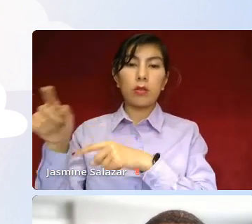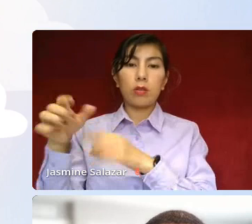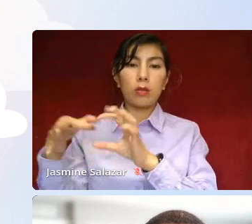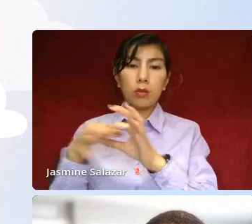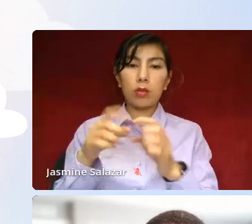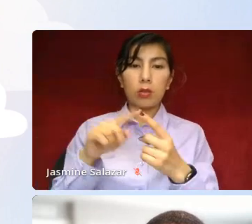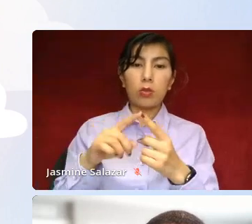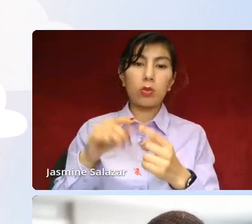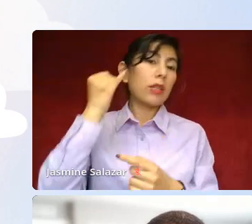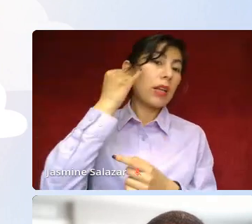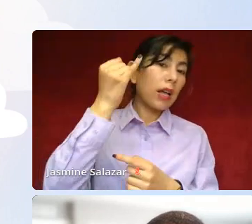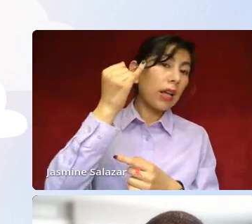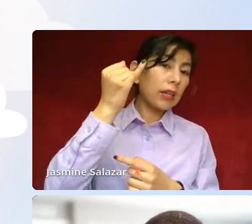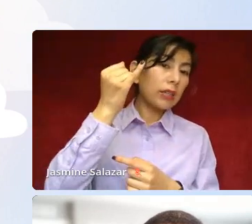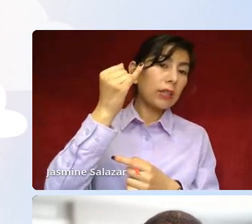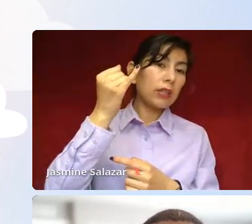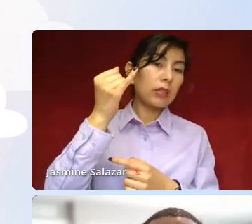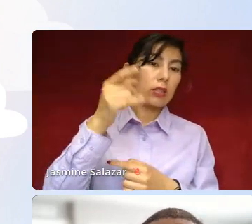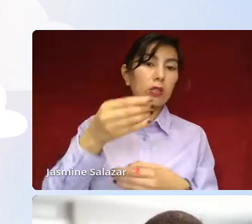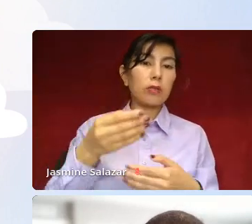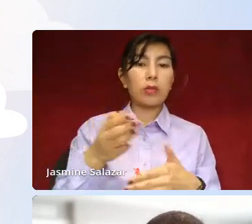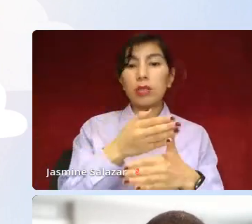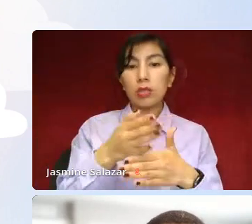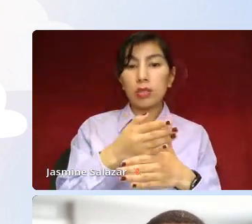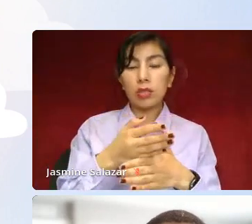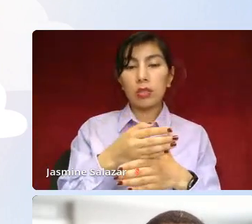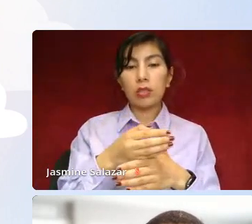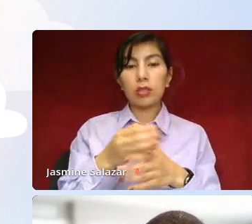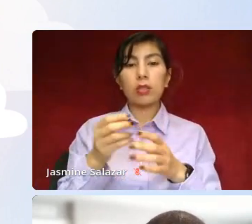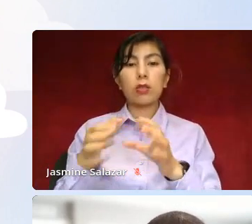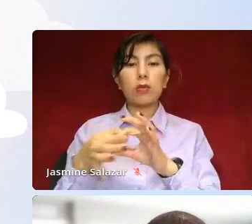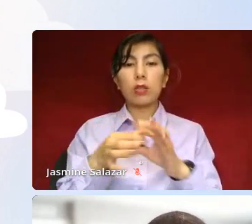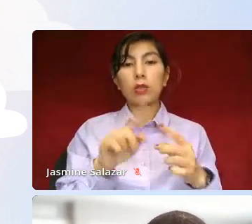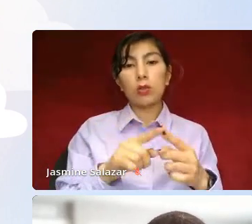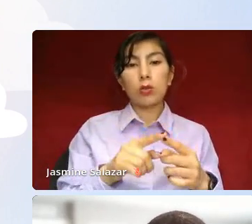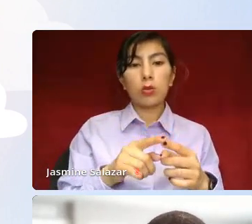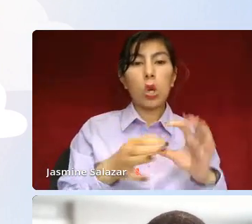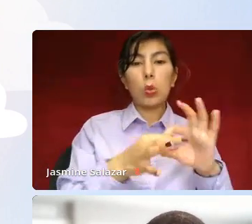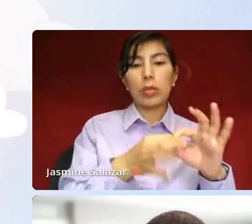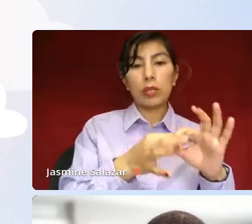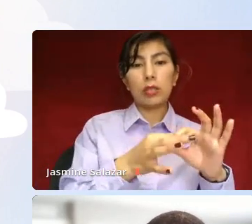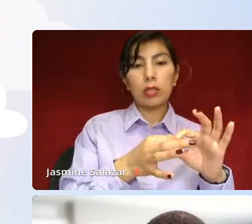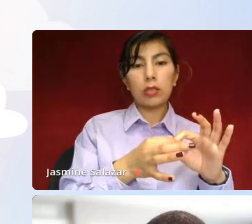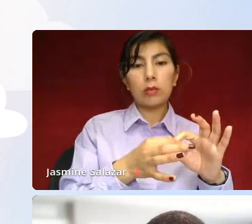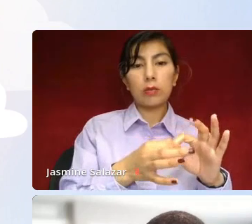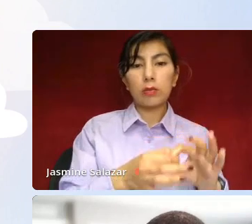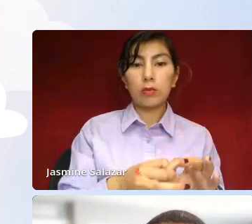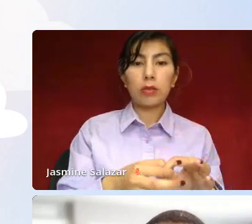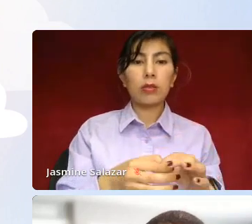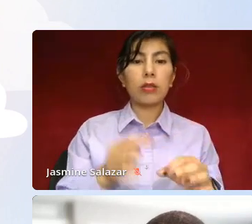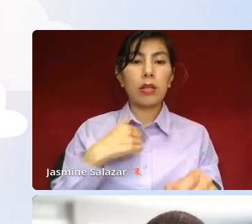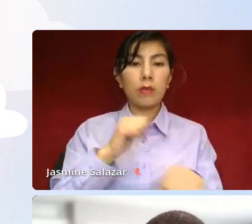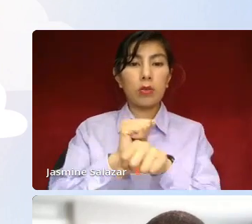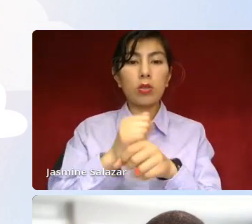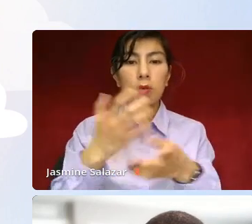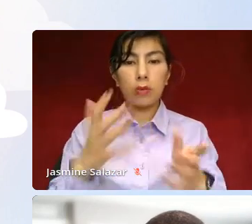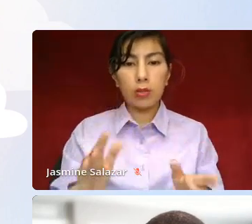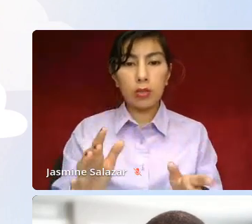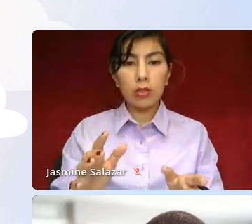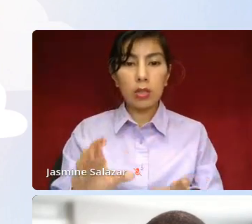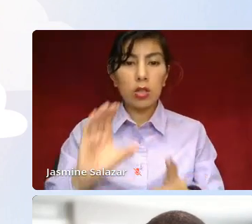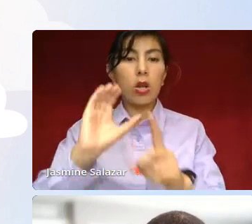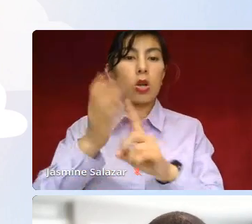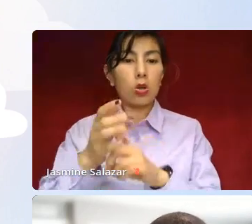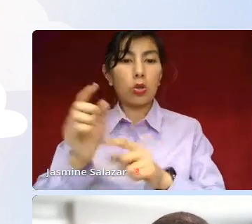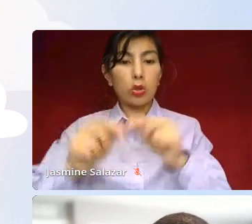the ideas that you've been laying out around relationships, get the job done, about the cultural dynamics that you